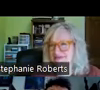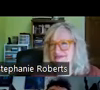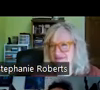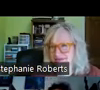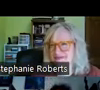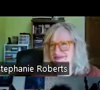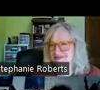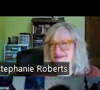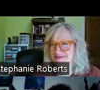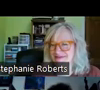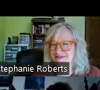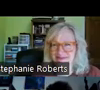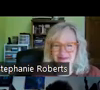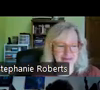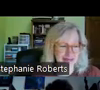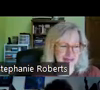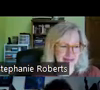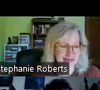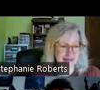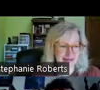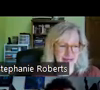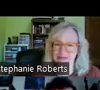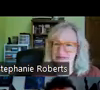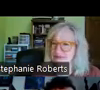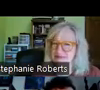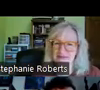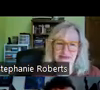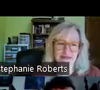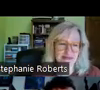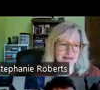Definitely. Yeah, thank you. Thank you.